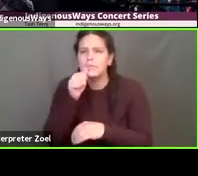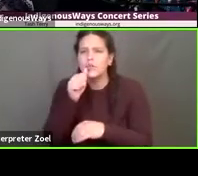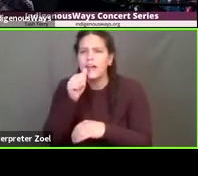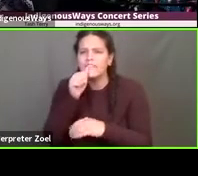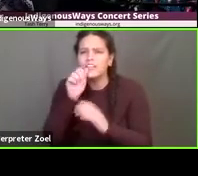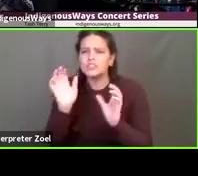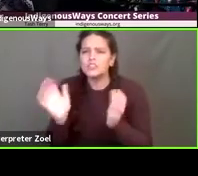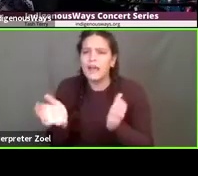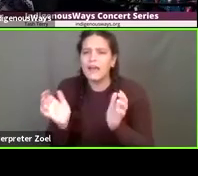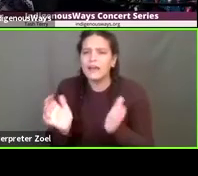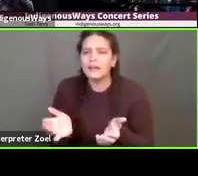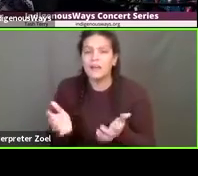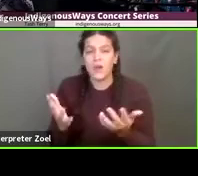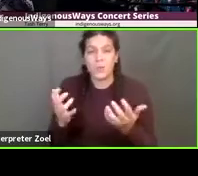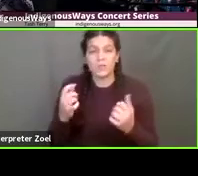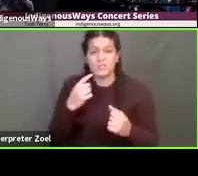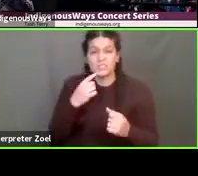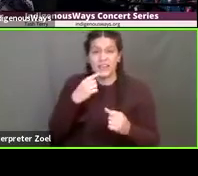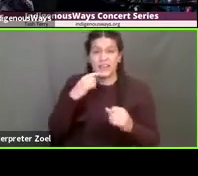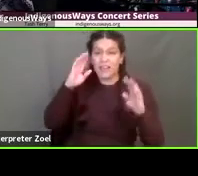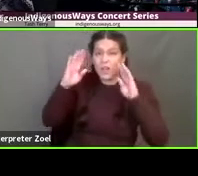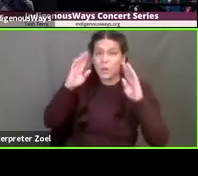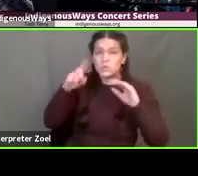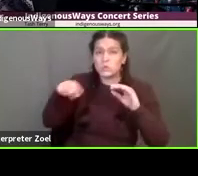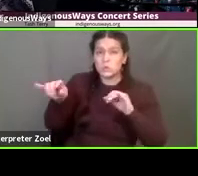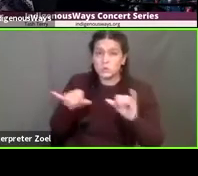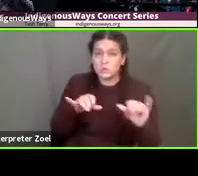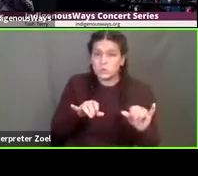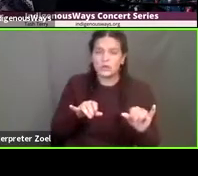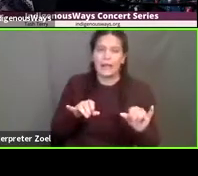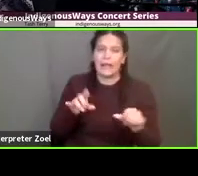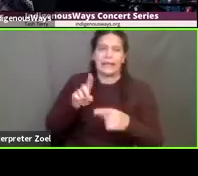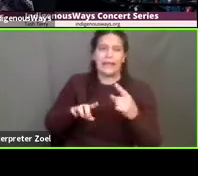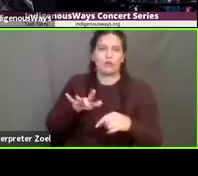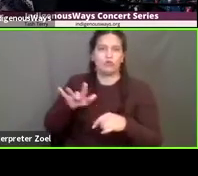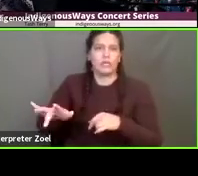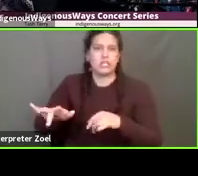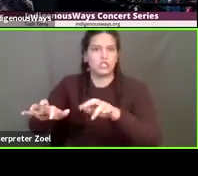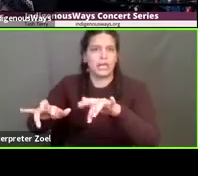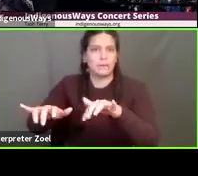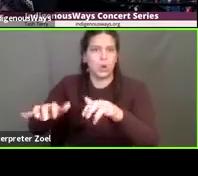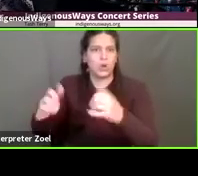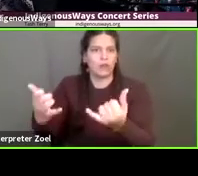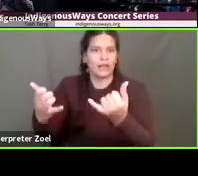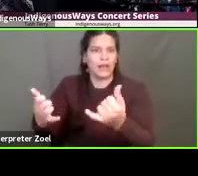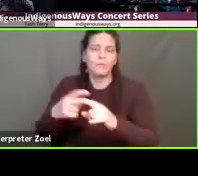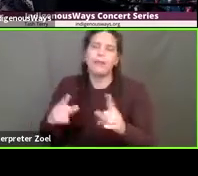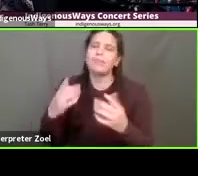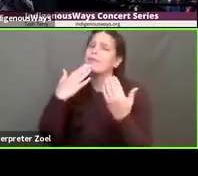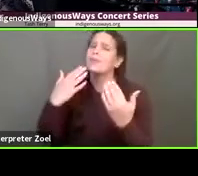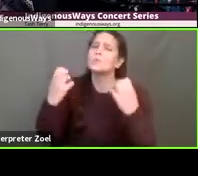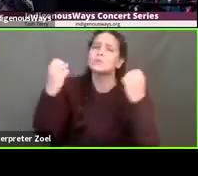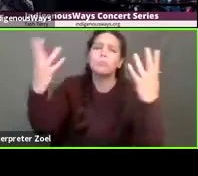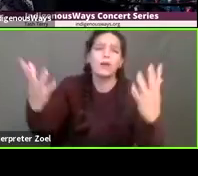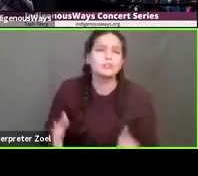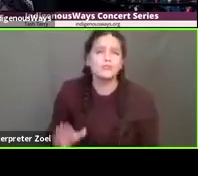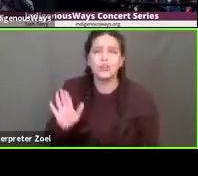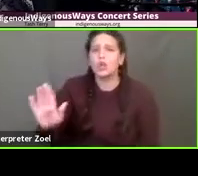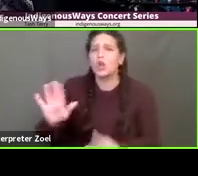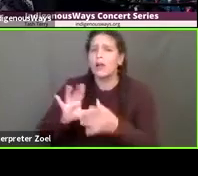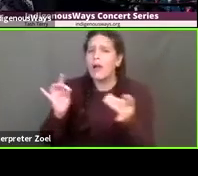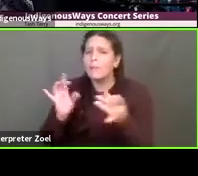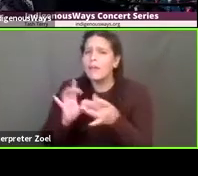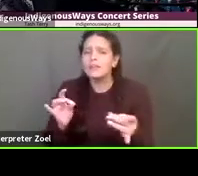went into too, because I can't reach my keyboard right now. But thank you so much. It's